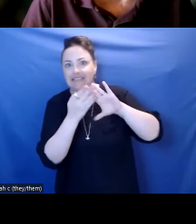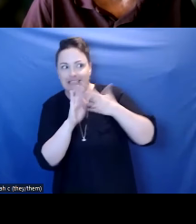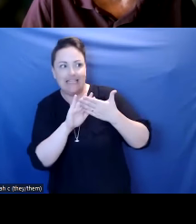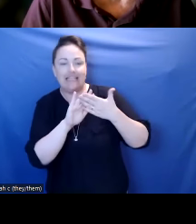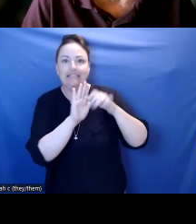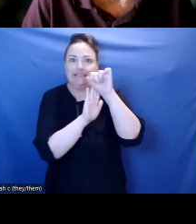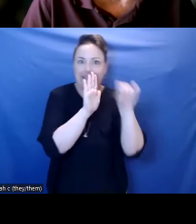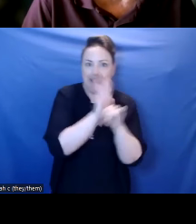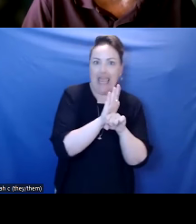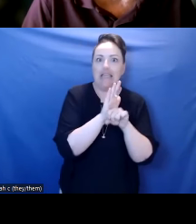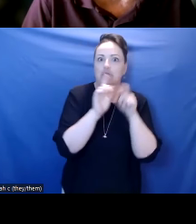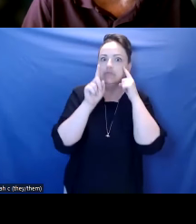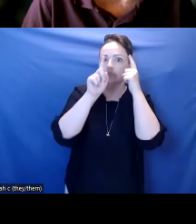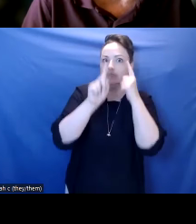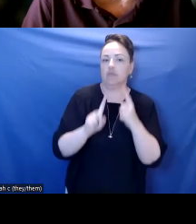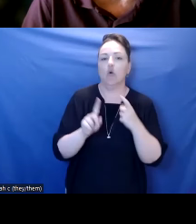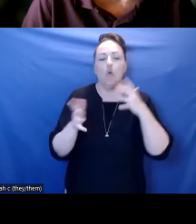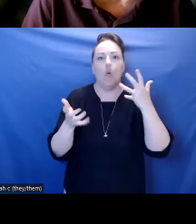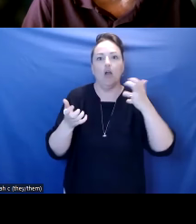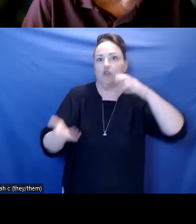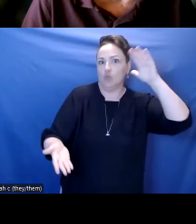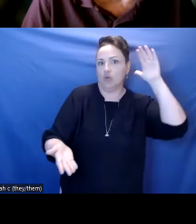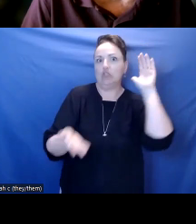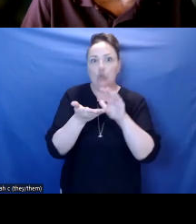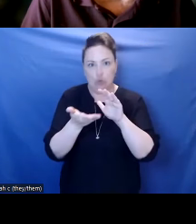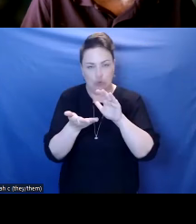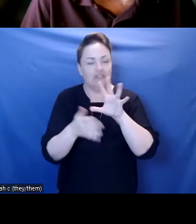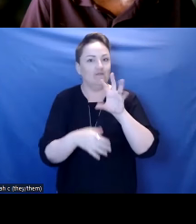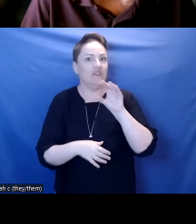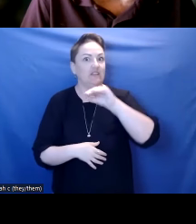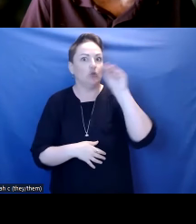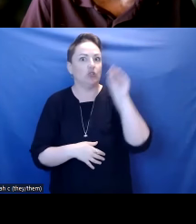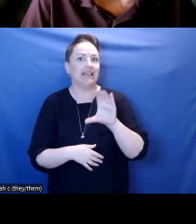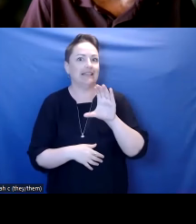by roughly 50% by 2030.